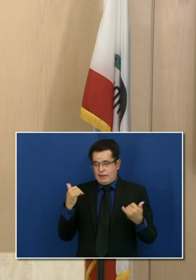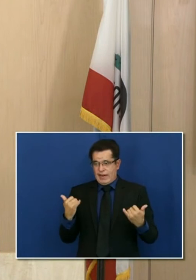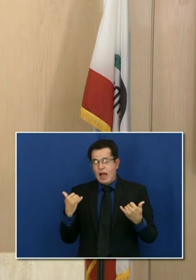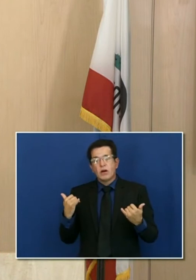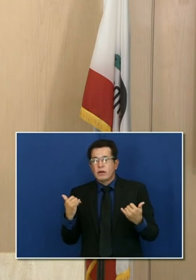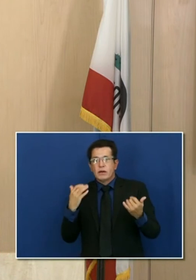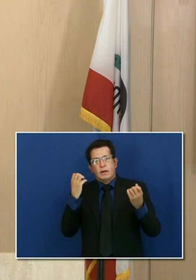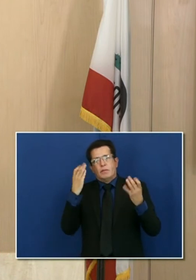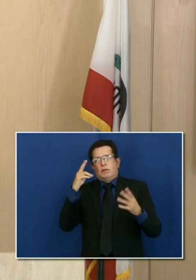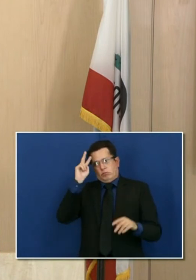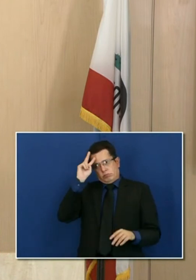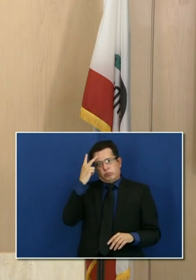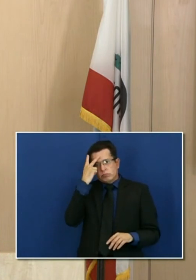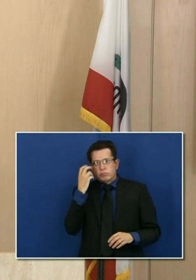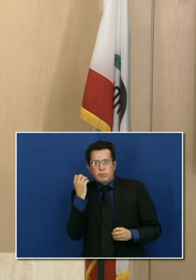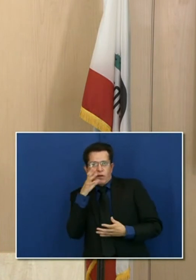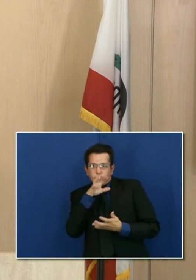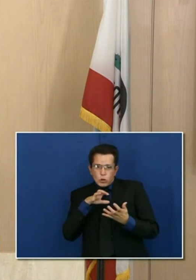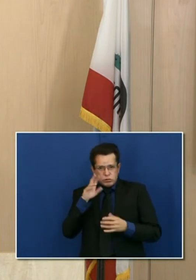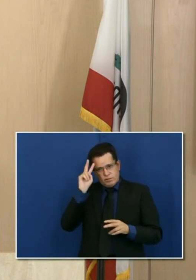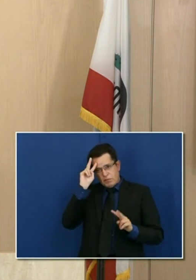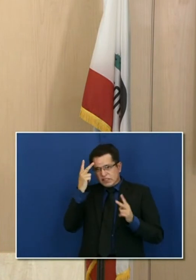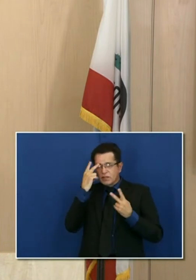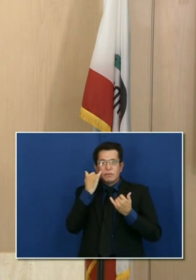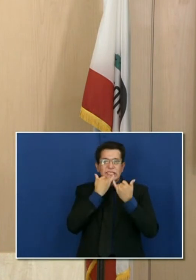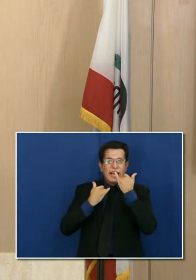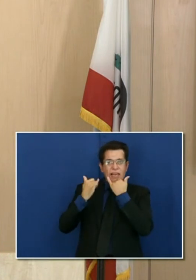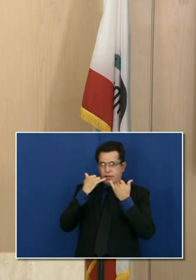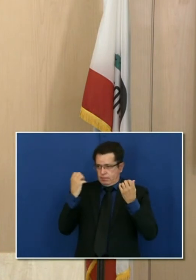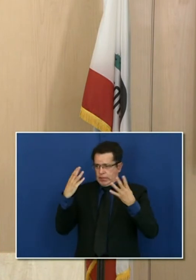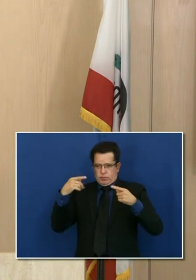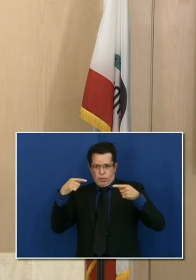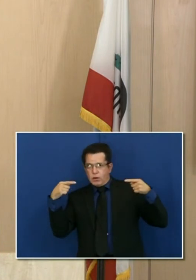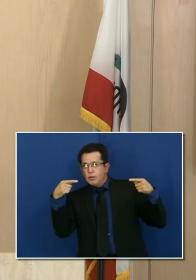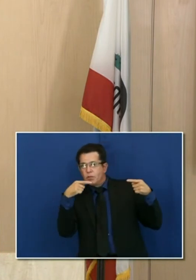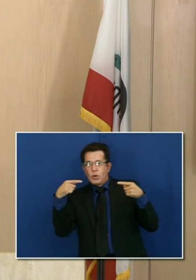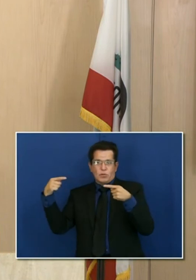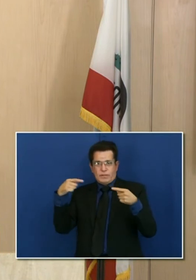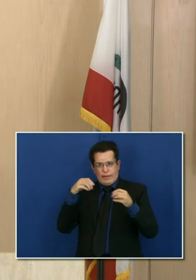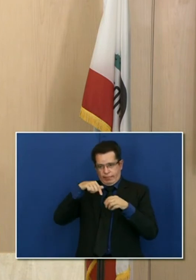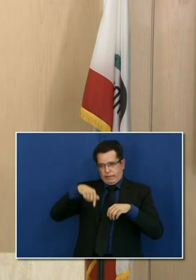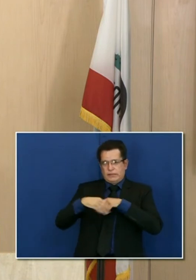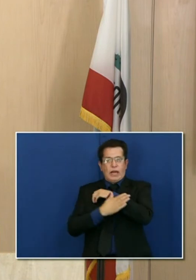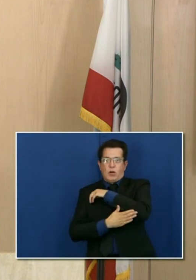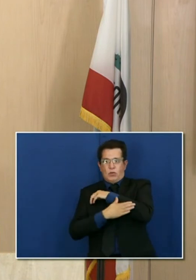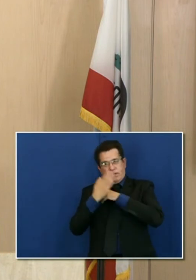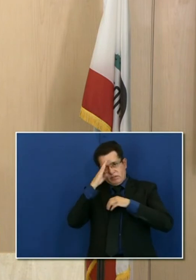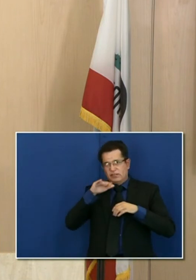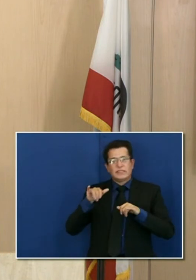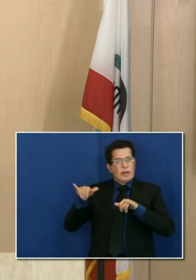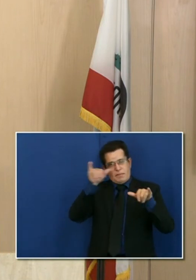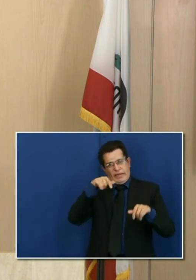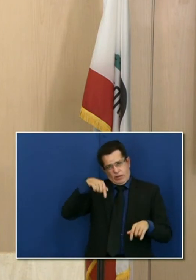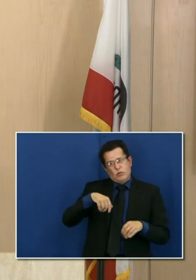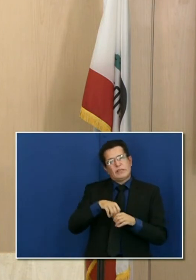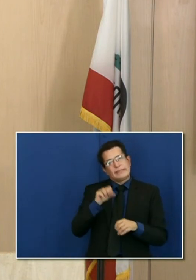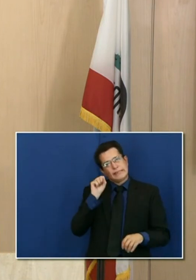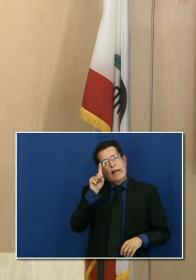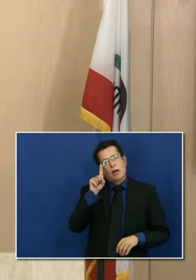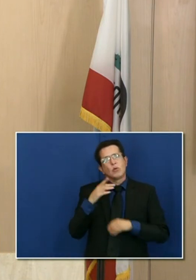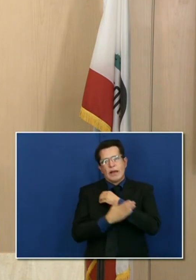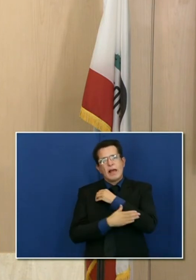great misinformation and disinformation, a very divided country. That's also not unique to us here in San Diego County. But whether